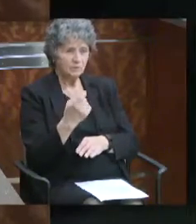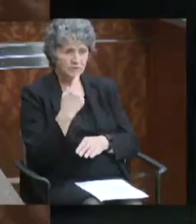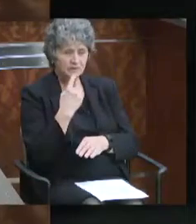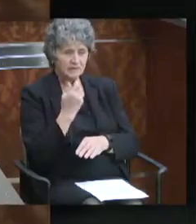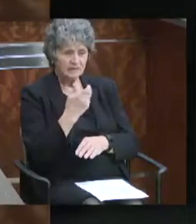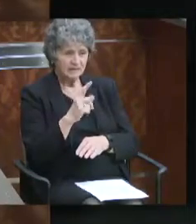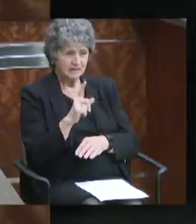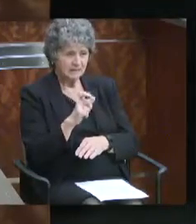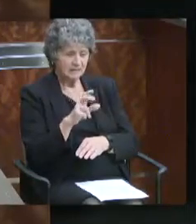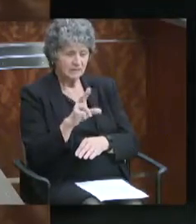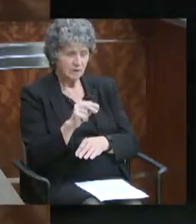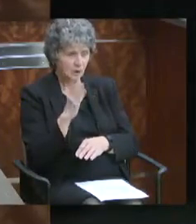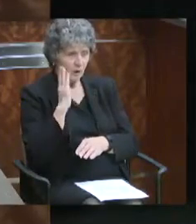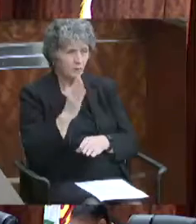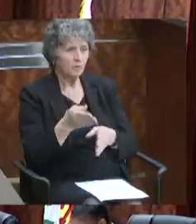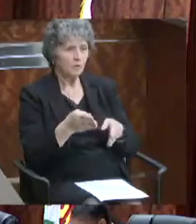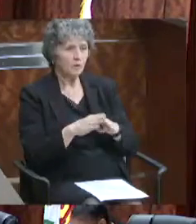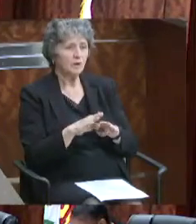Seeing none, I'll close it at